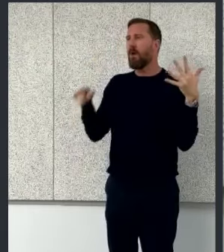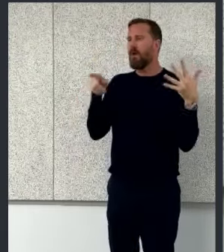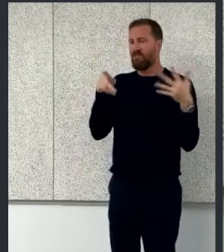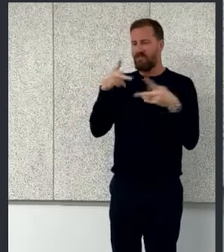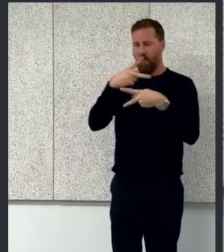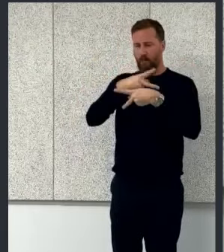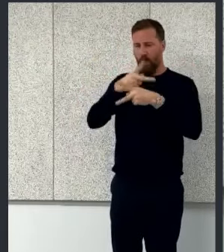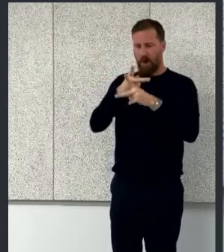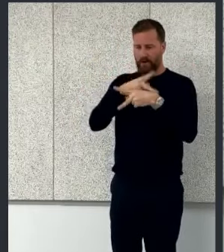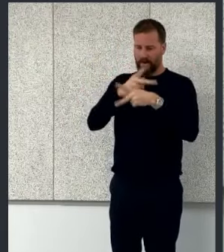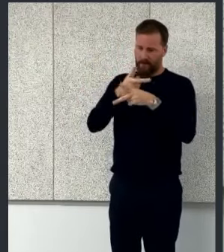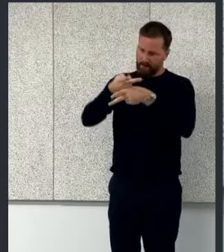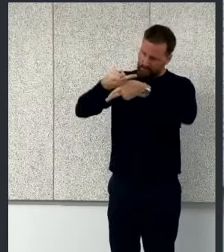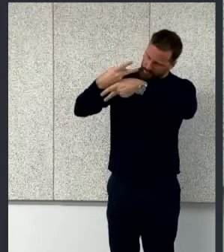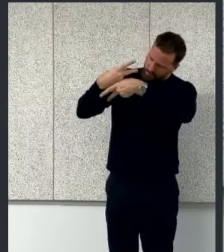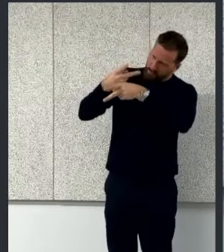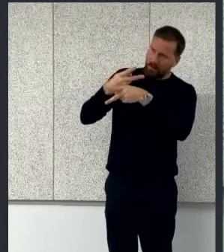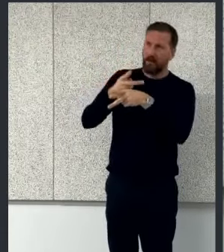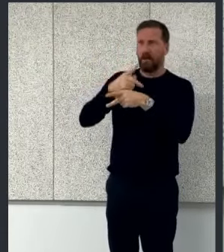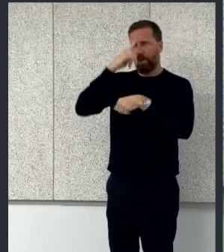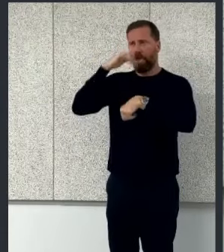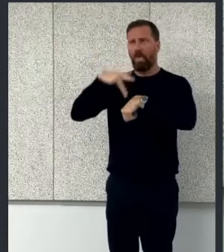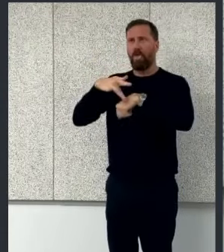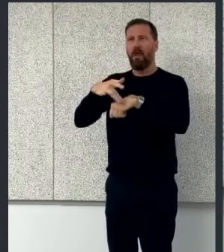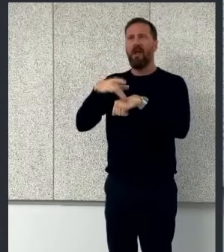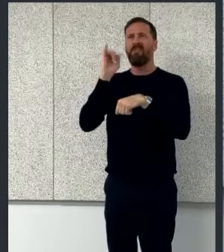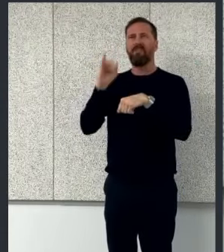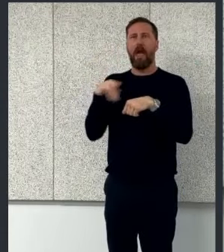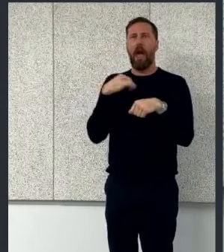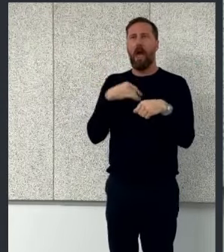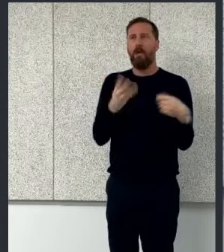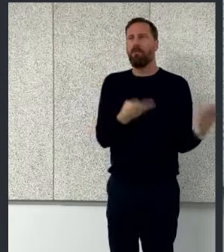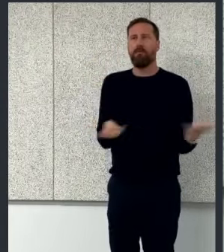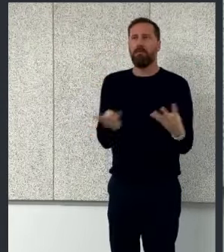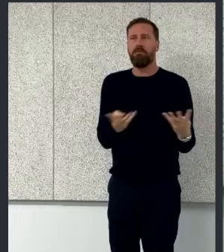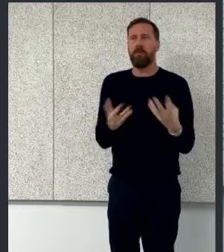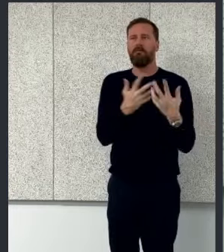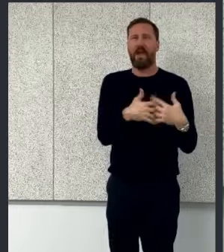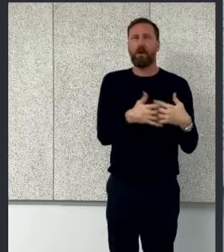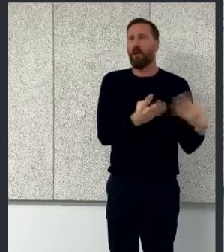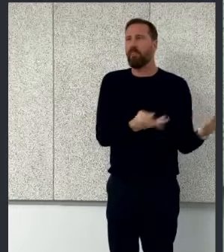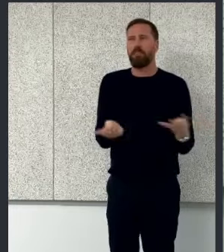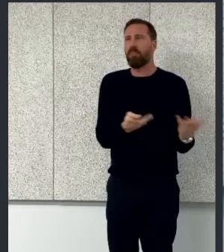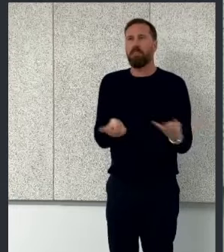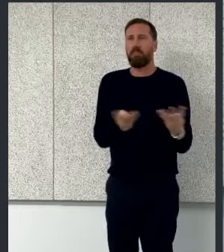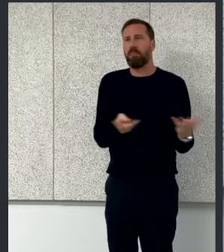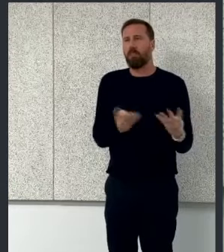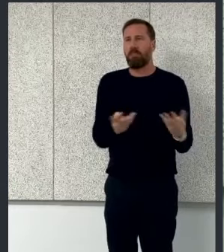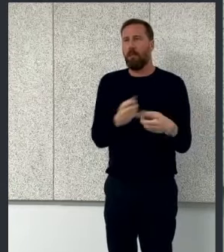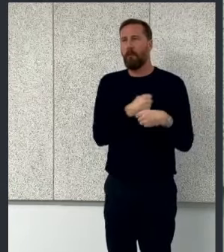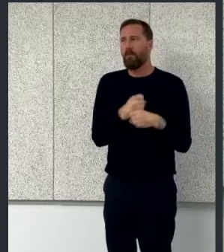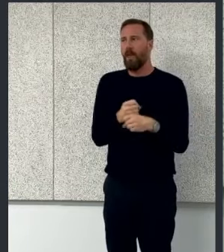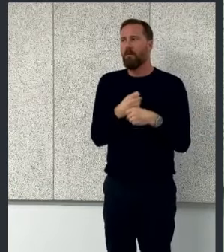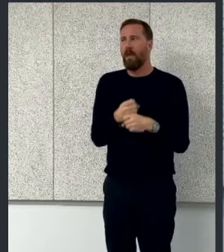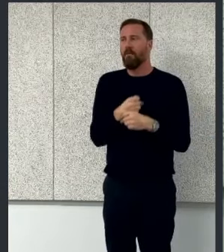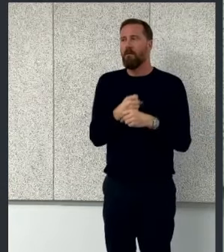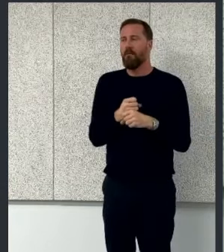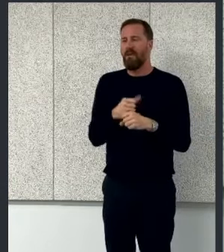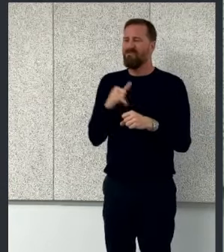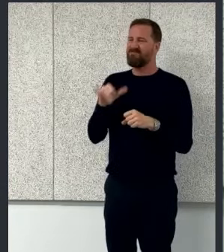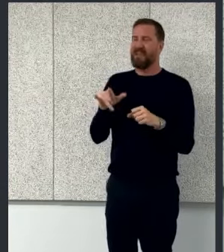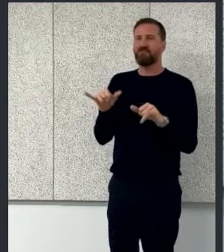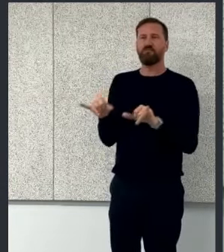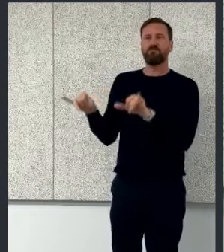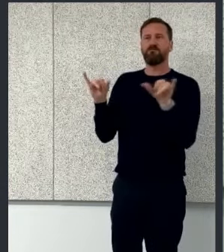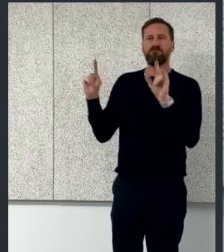product, the productive, the sort of Henry Ford assembly line, like rat race, that has been so